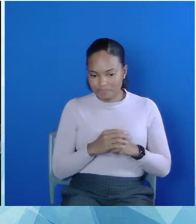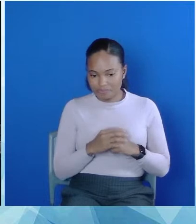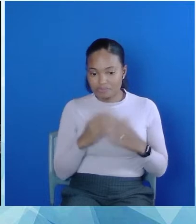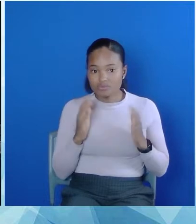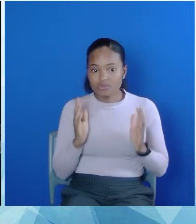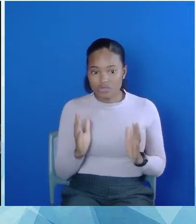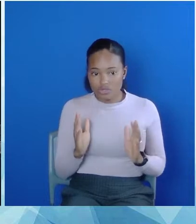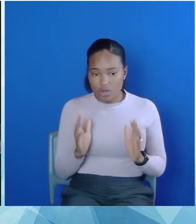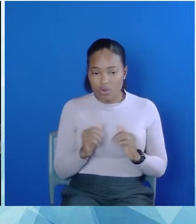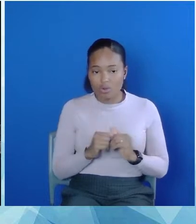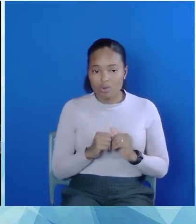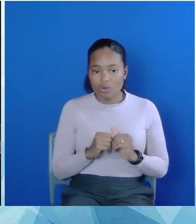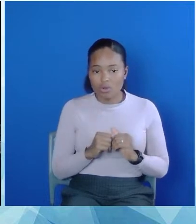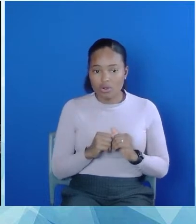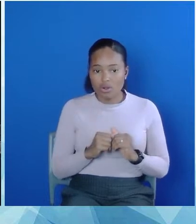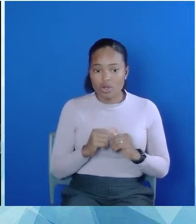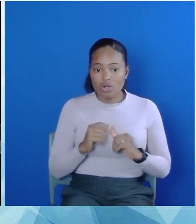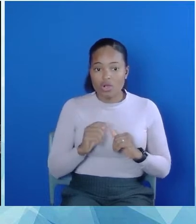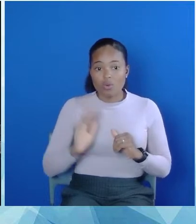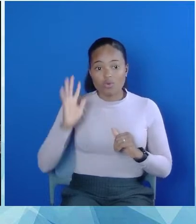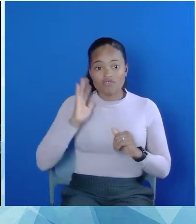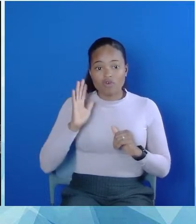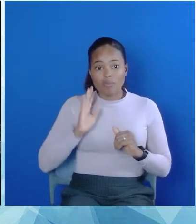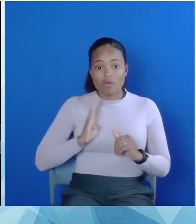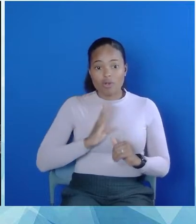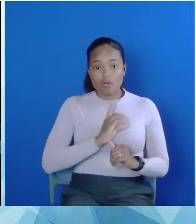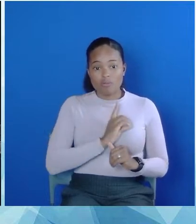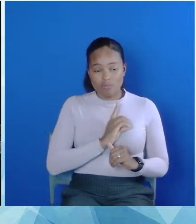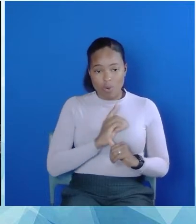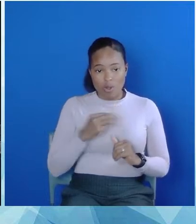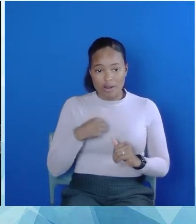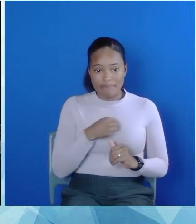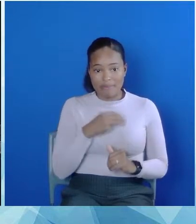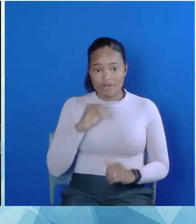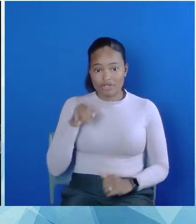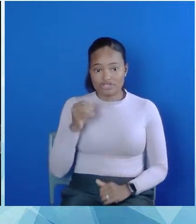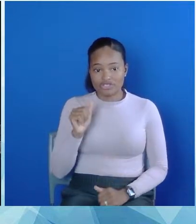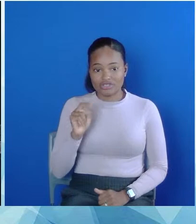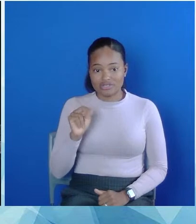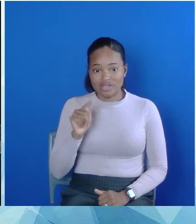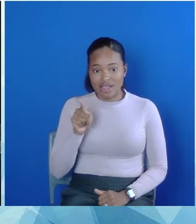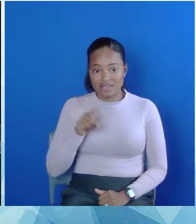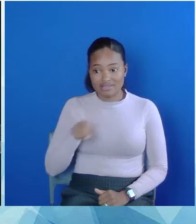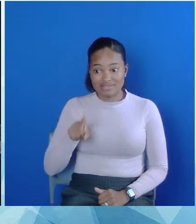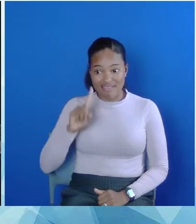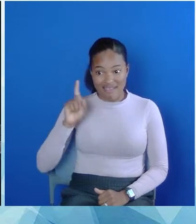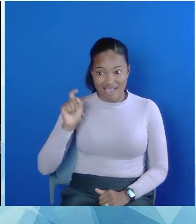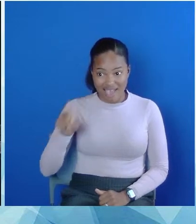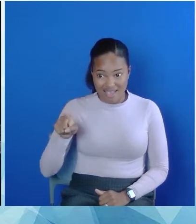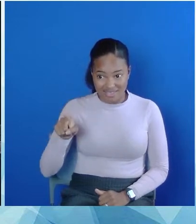when former board member Jance asked that question, in addition to the principals, I mean, they have the principal coach,